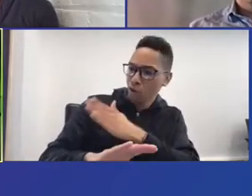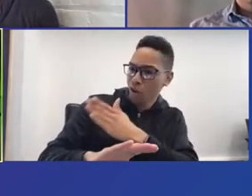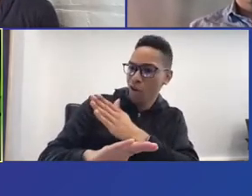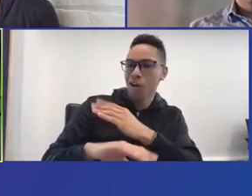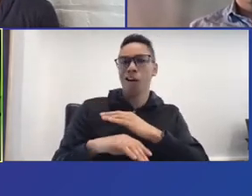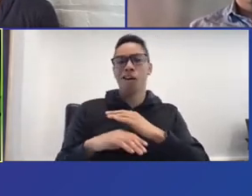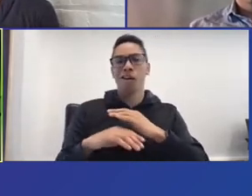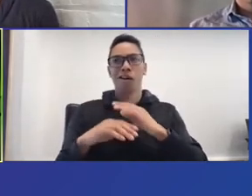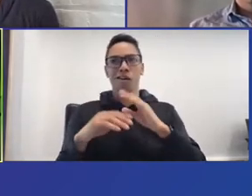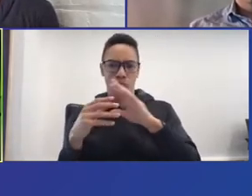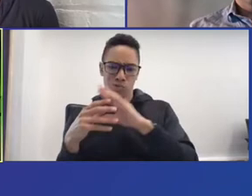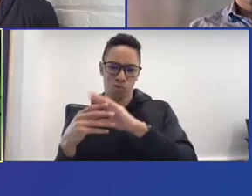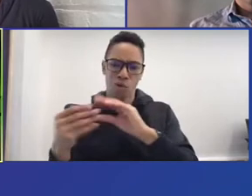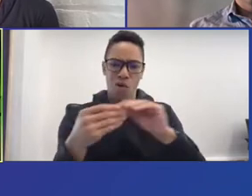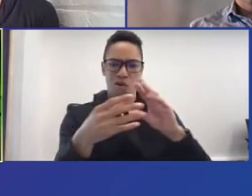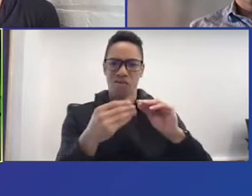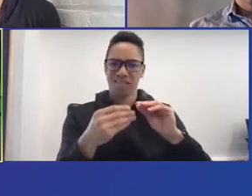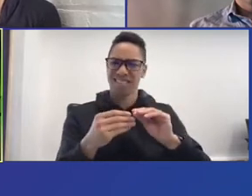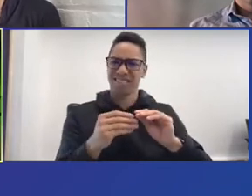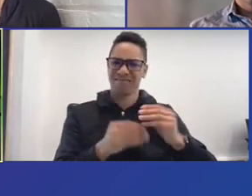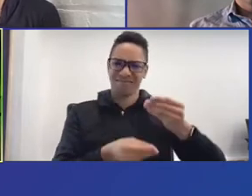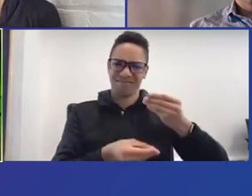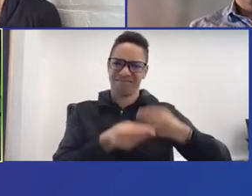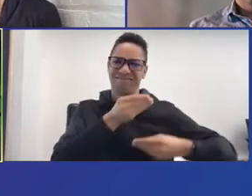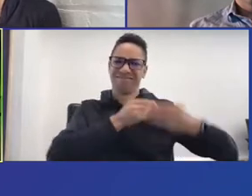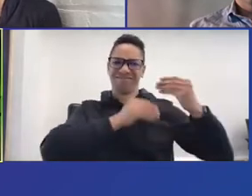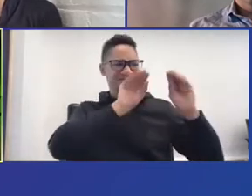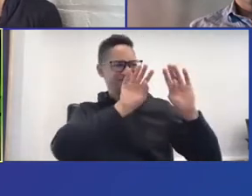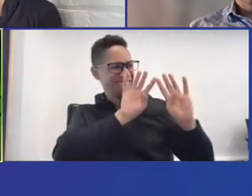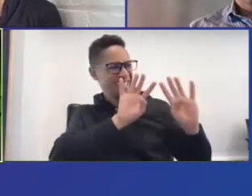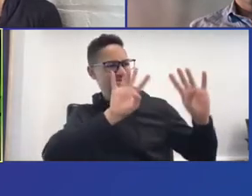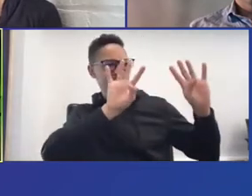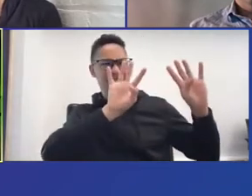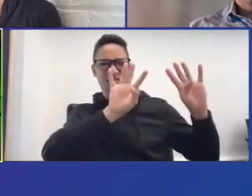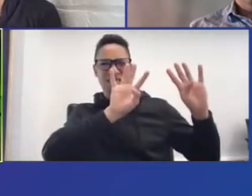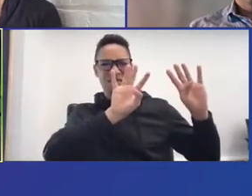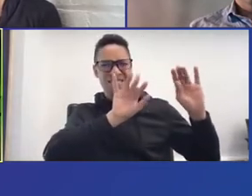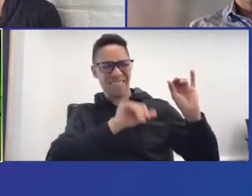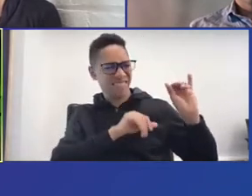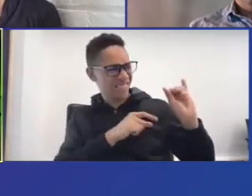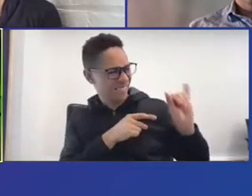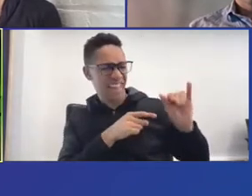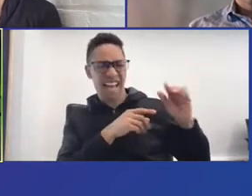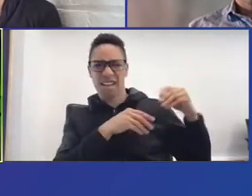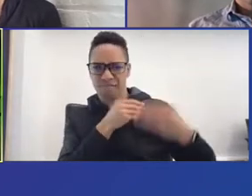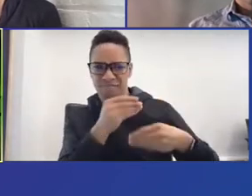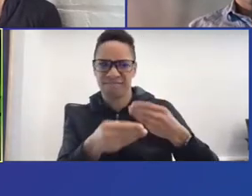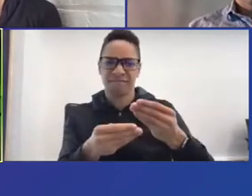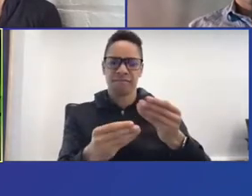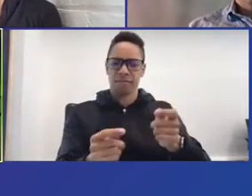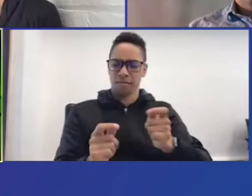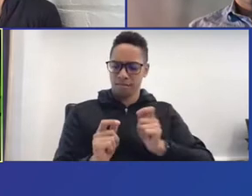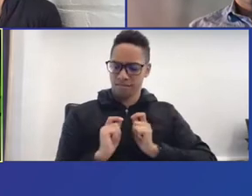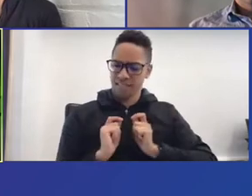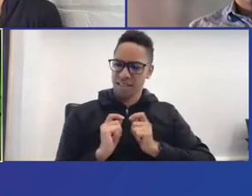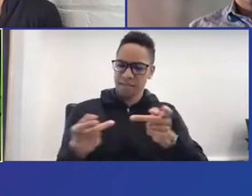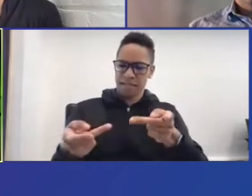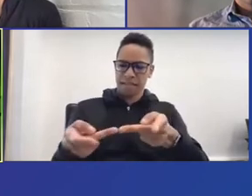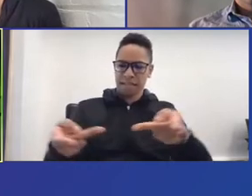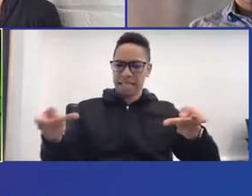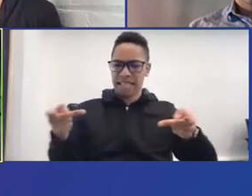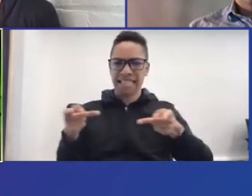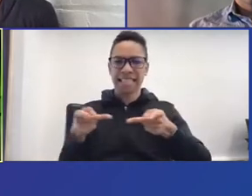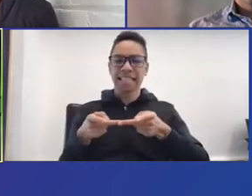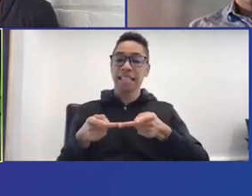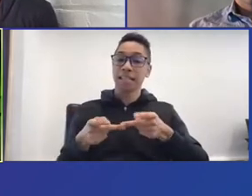memories, right? That, and they gave that to me in this space of like love, even when